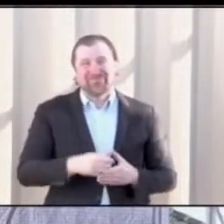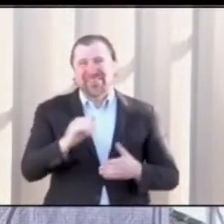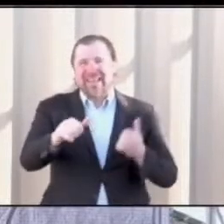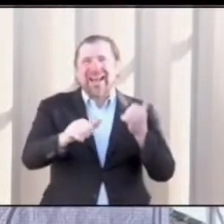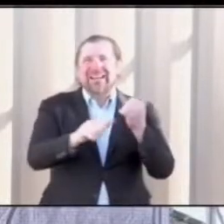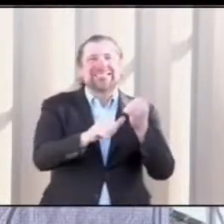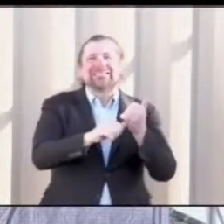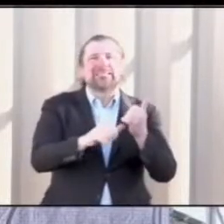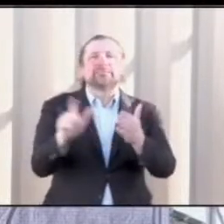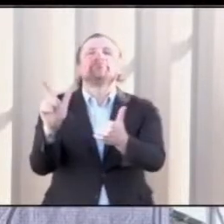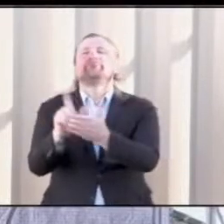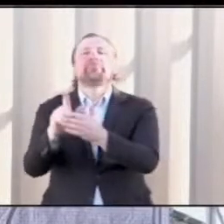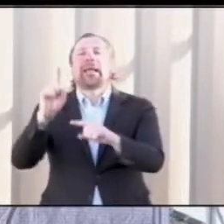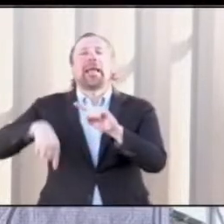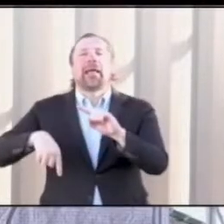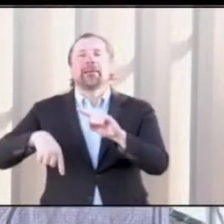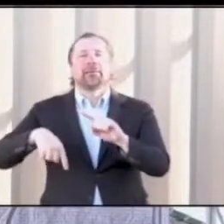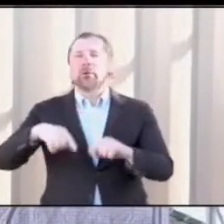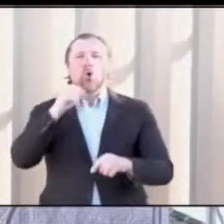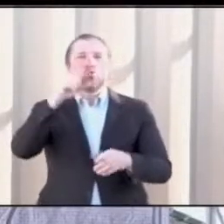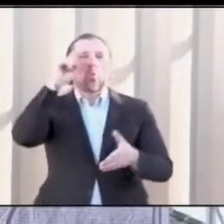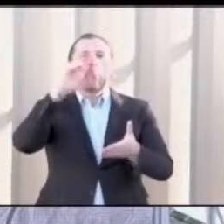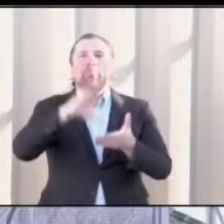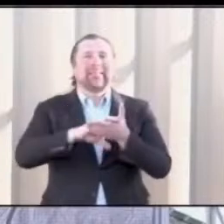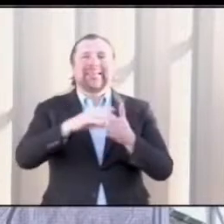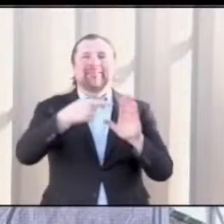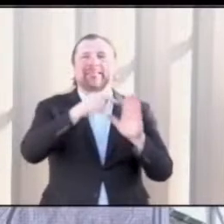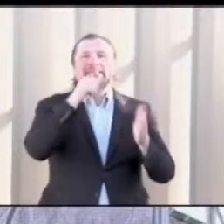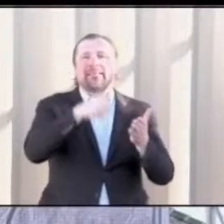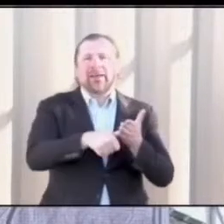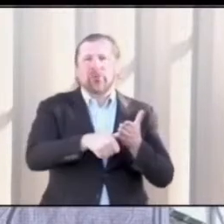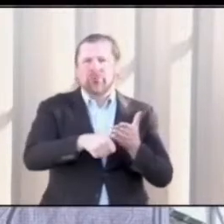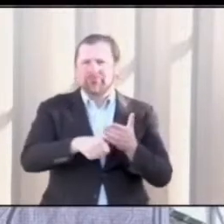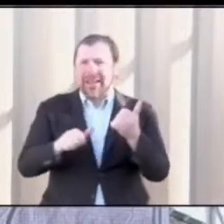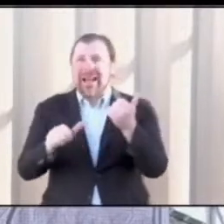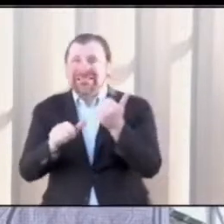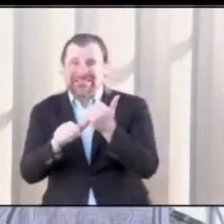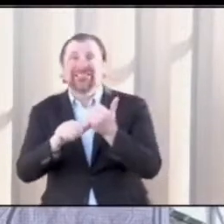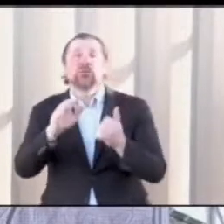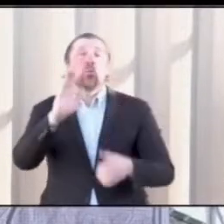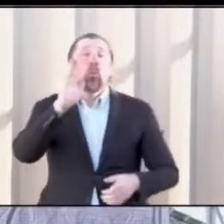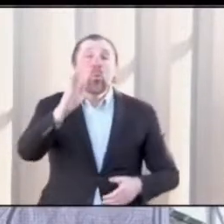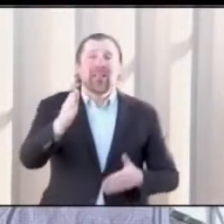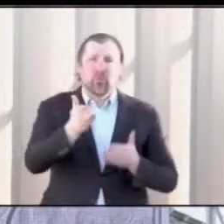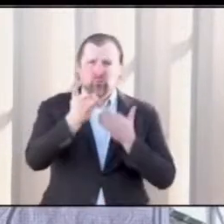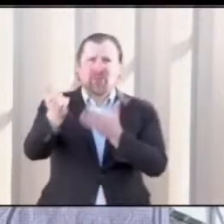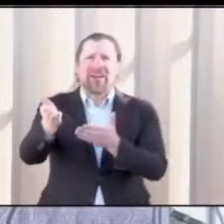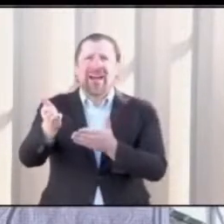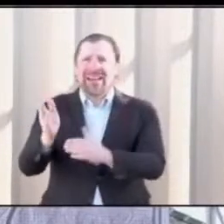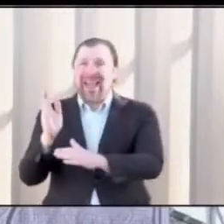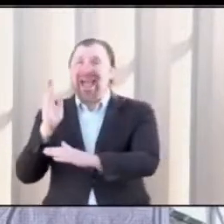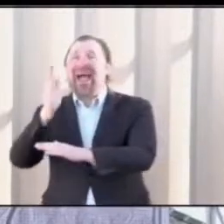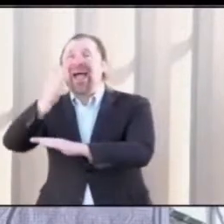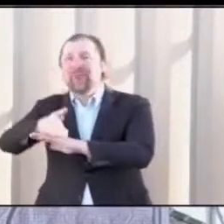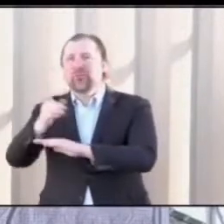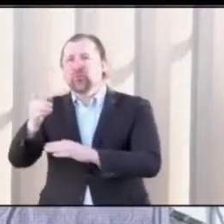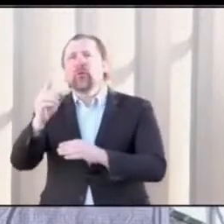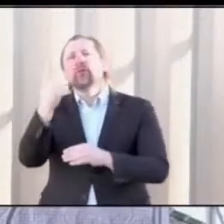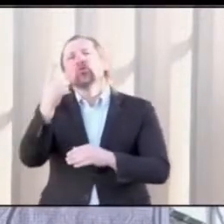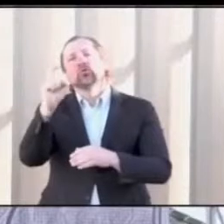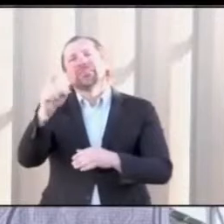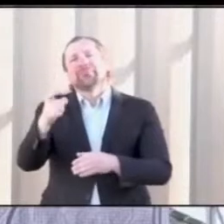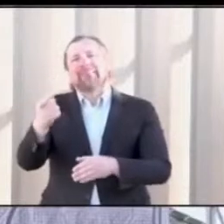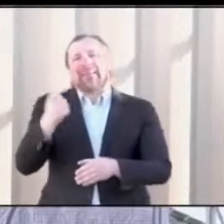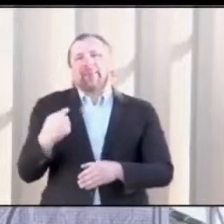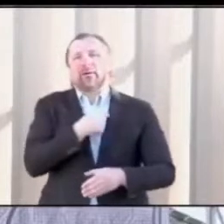assistance not allowed. Don't believe it. Assistance will be provided after you provide